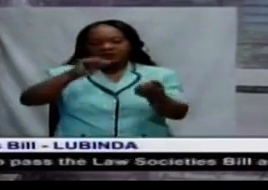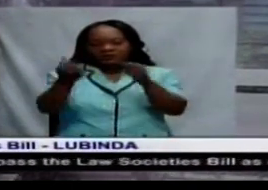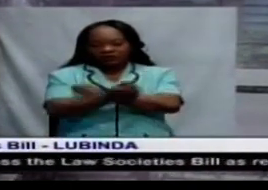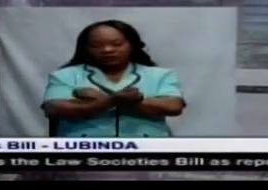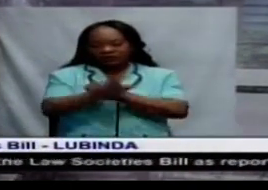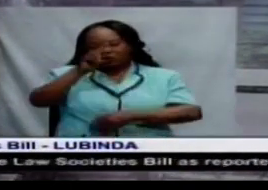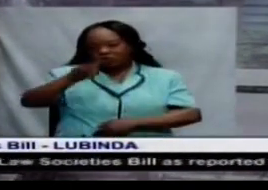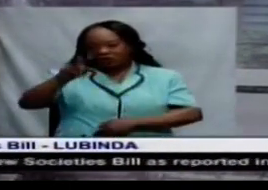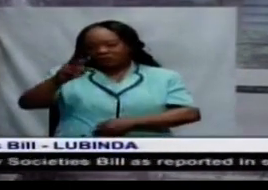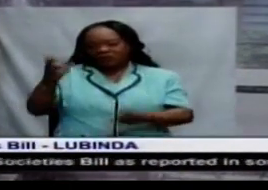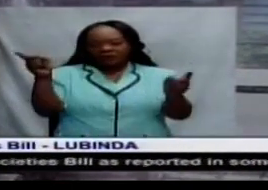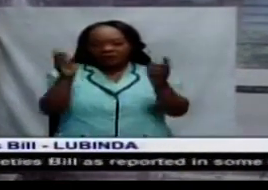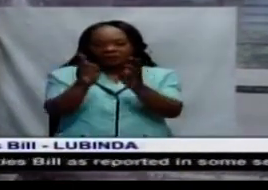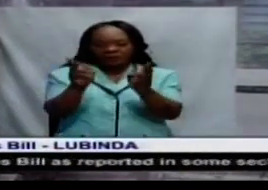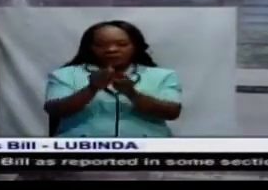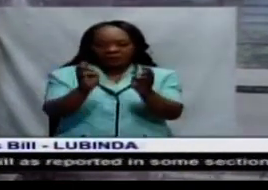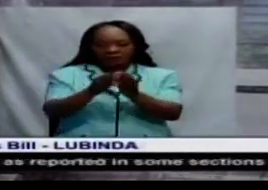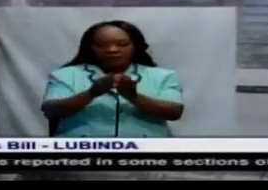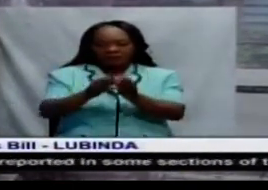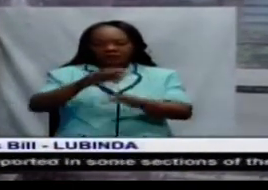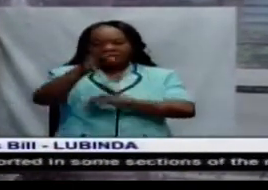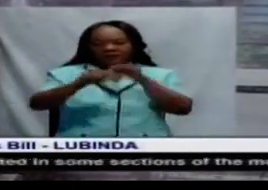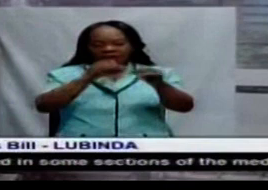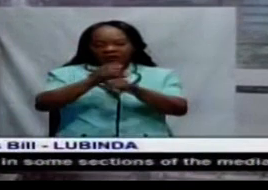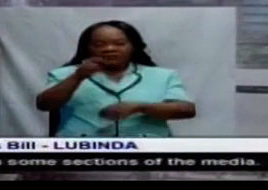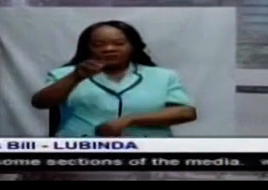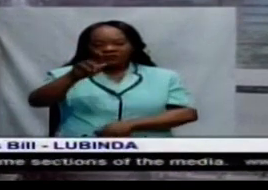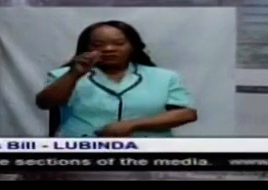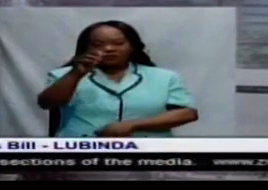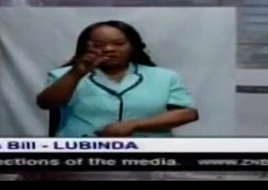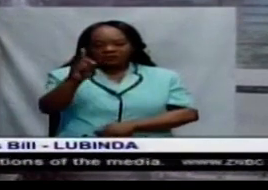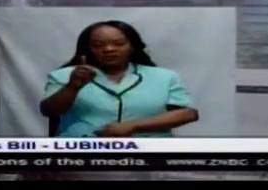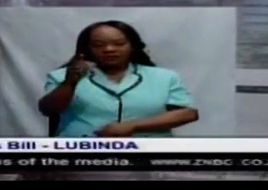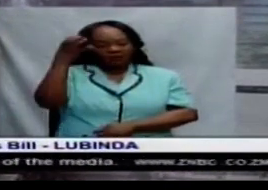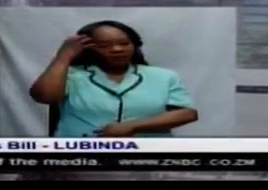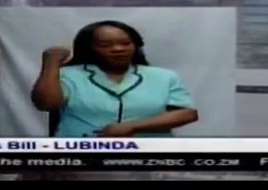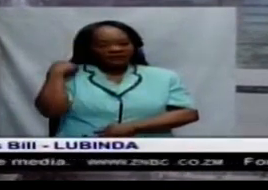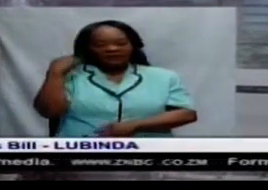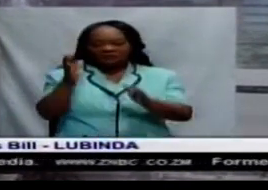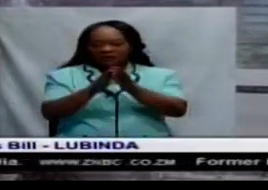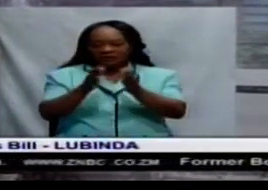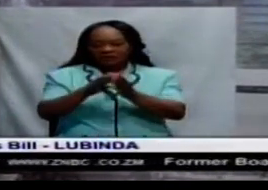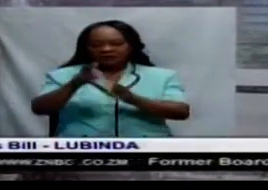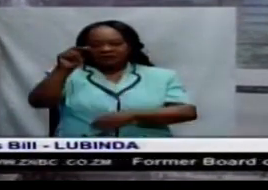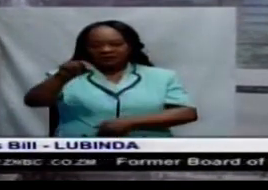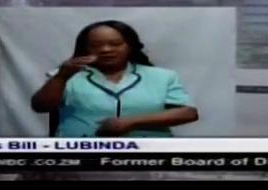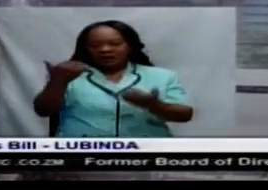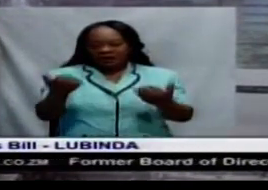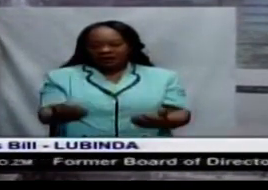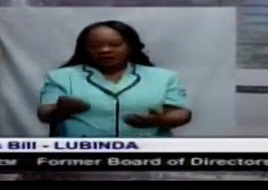observation during a meeting with the Zambia International Trade Fair Board at his office in Dola. Zanis has the